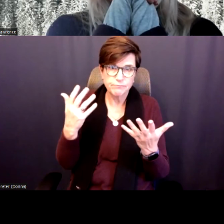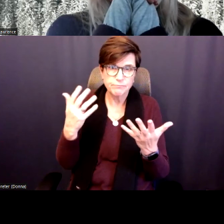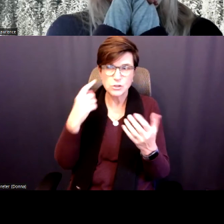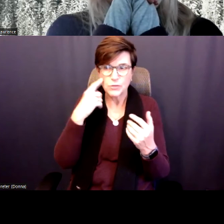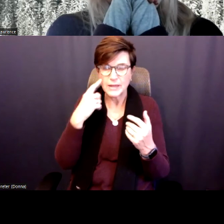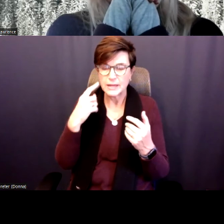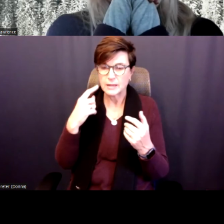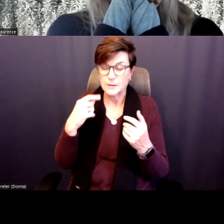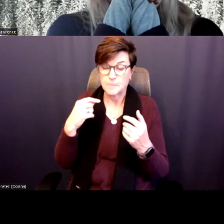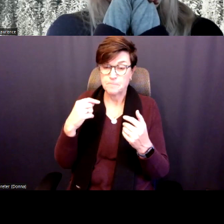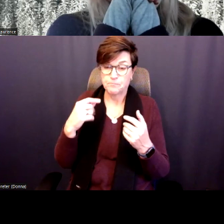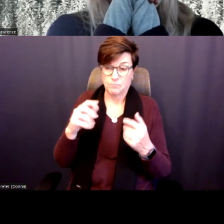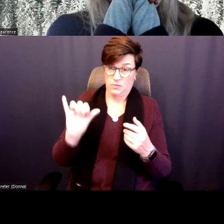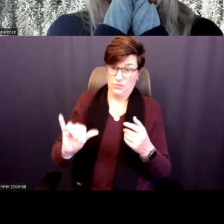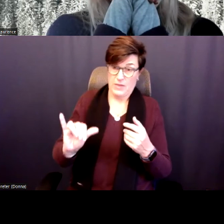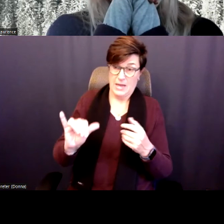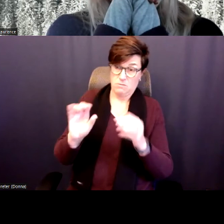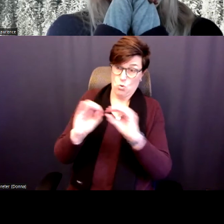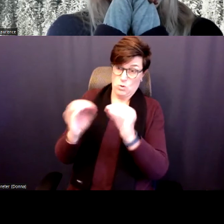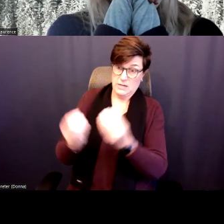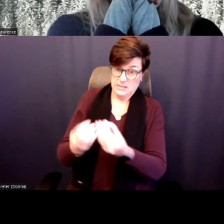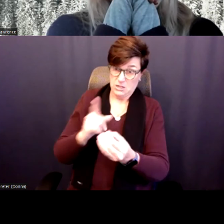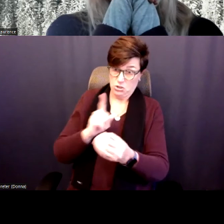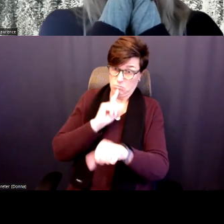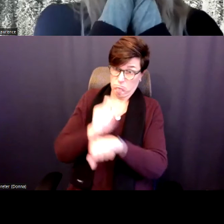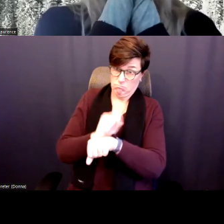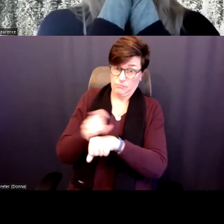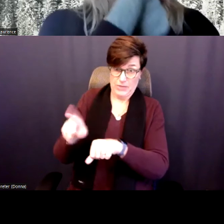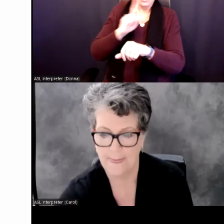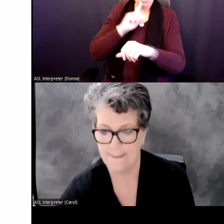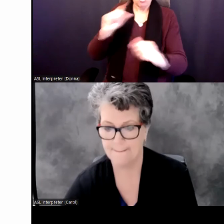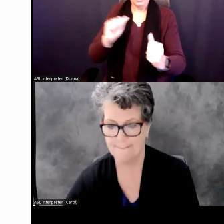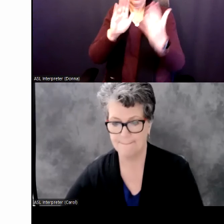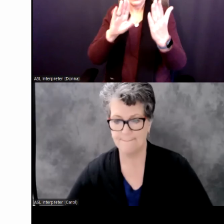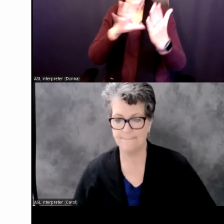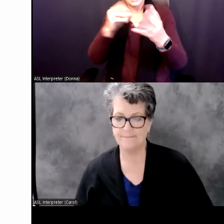is addressing the issue in their area based.